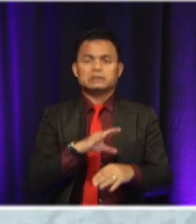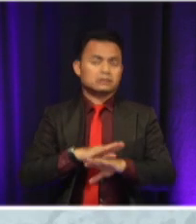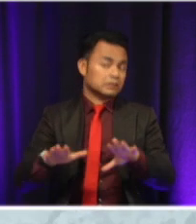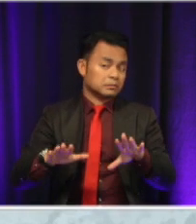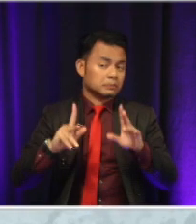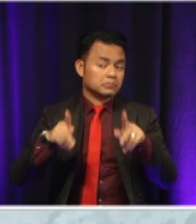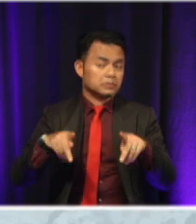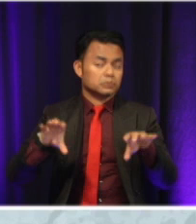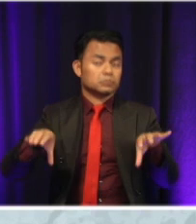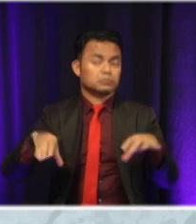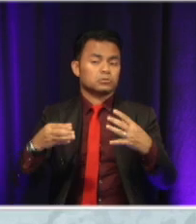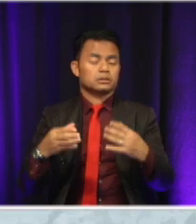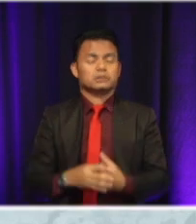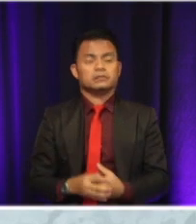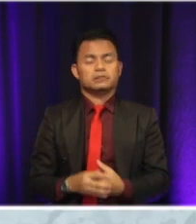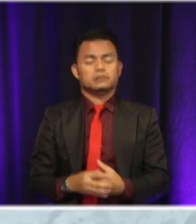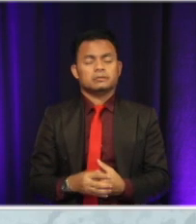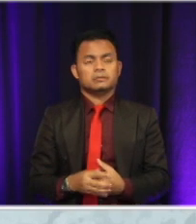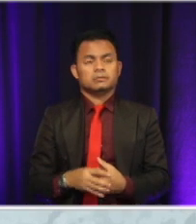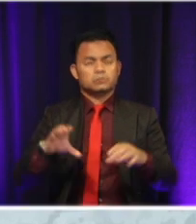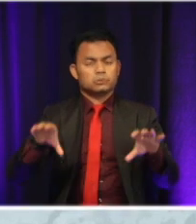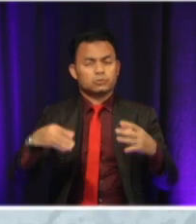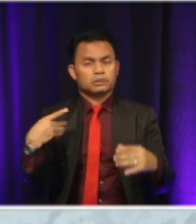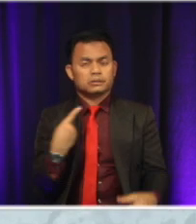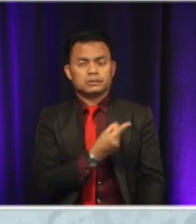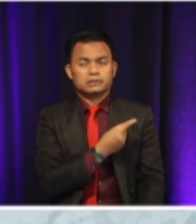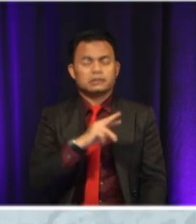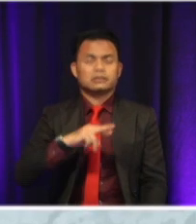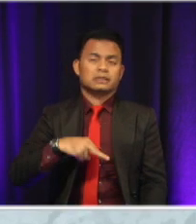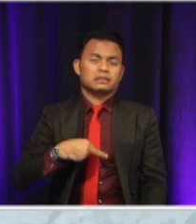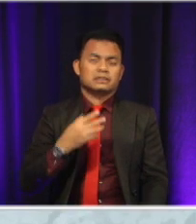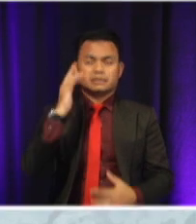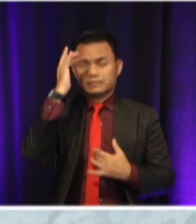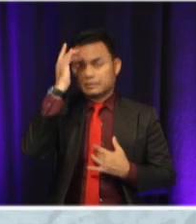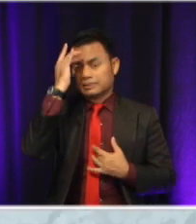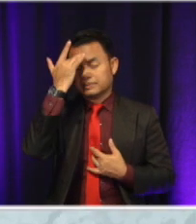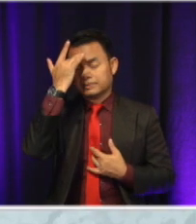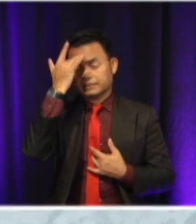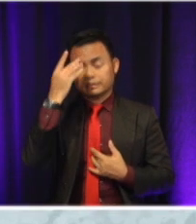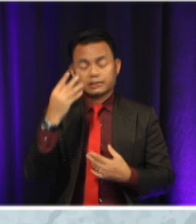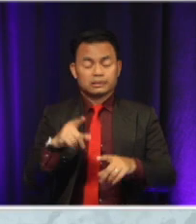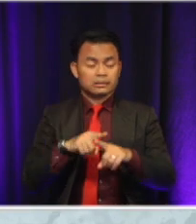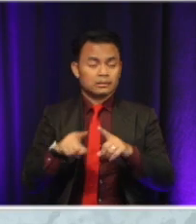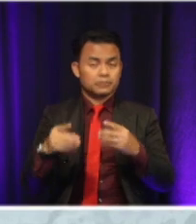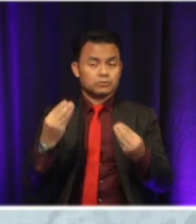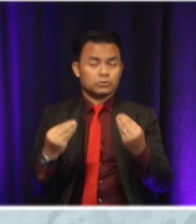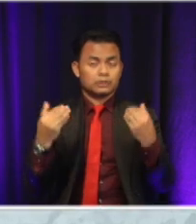only brought him more pain and heartbreak. On the other hand, some of you out there may